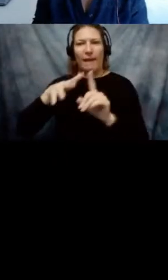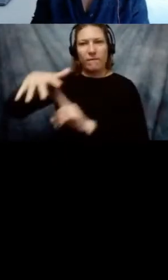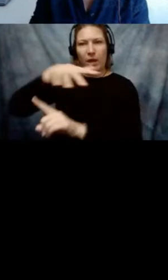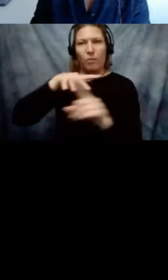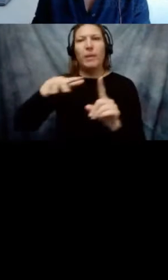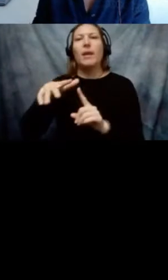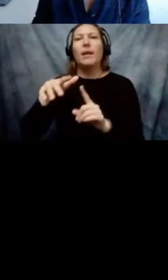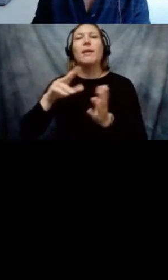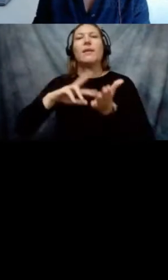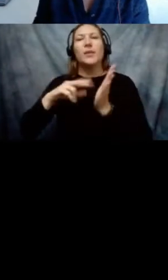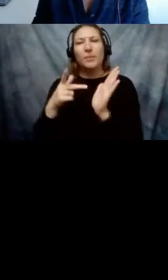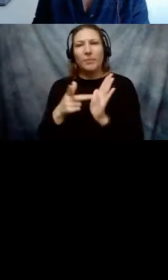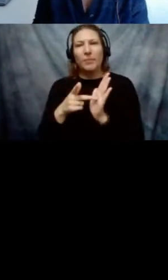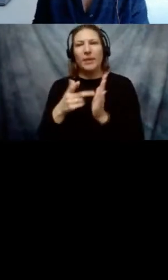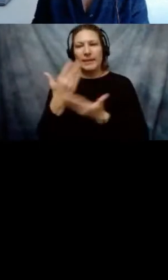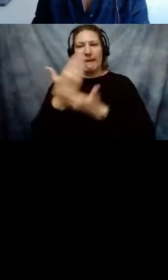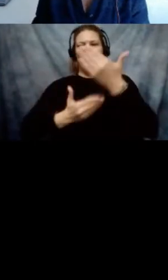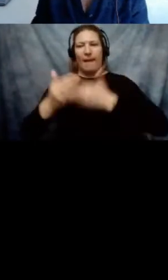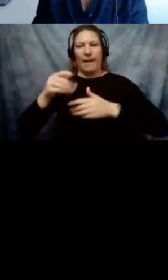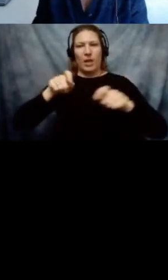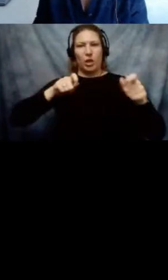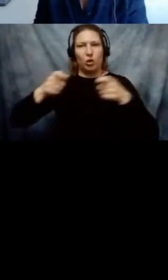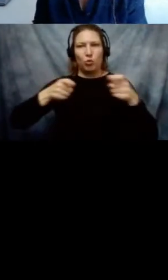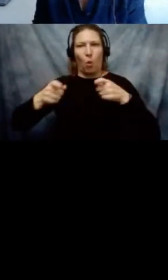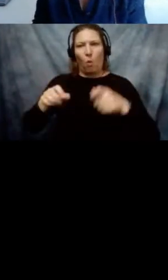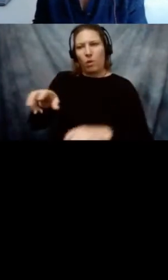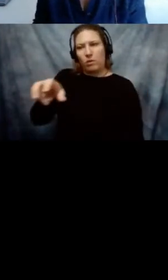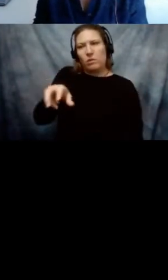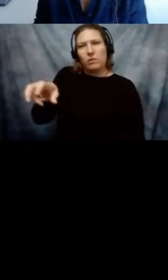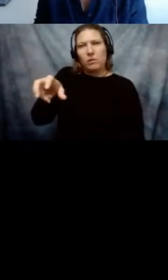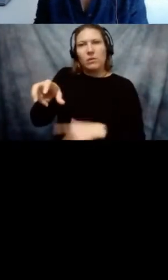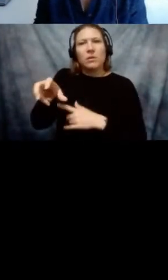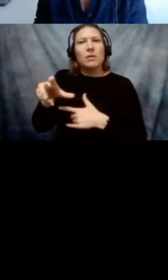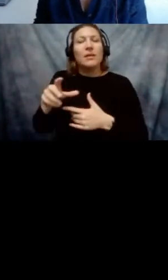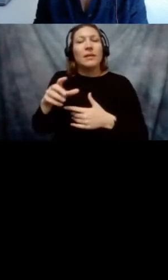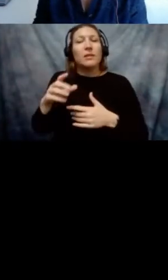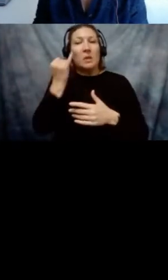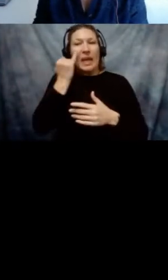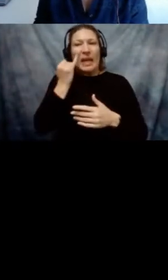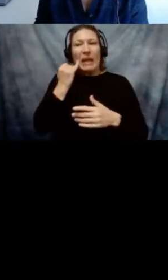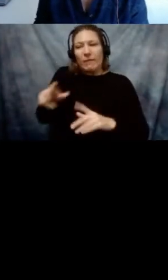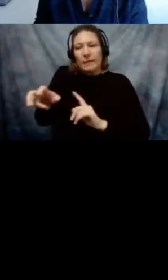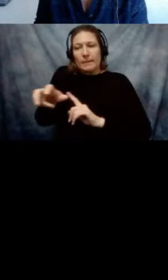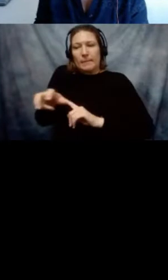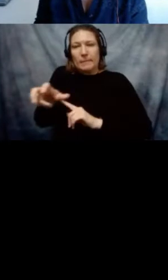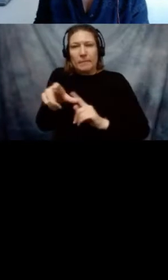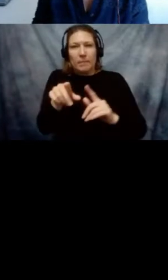which make it difficult or sometimes impossible for learners to interact with content using